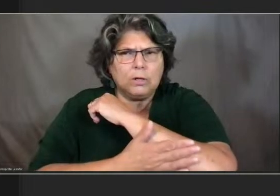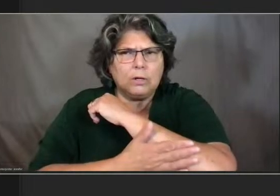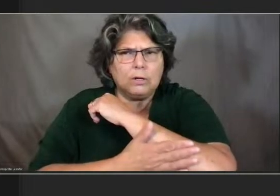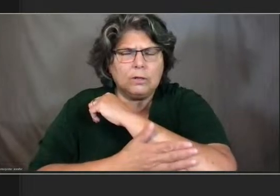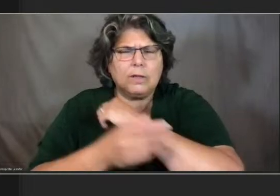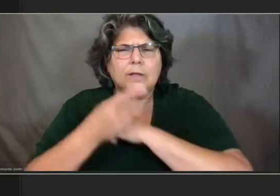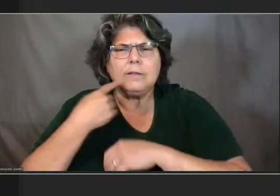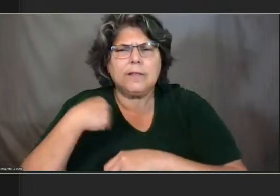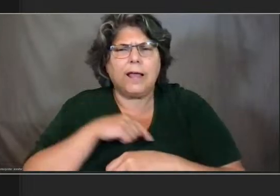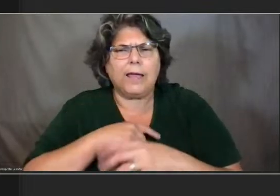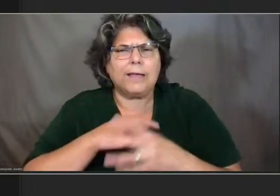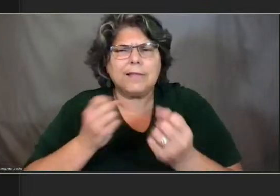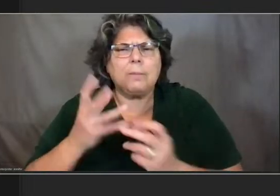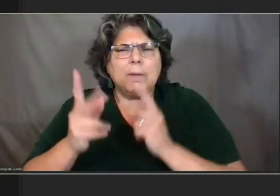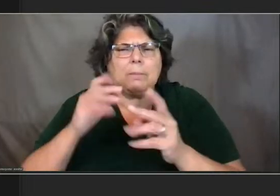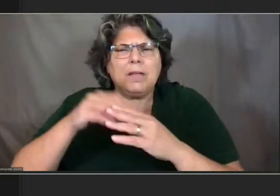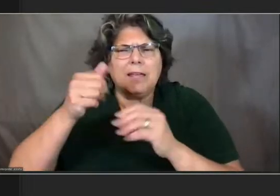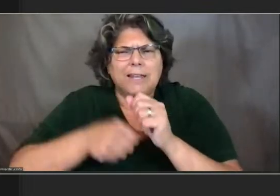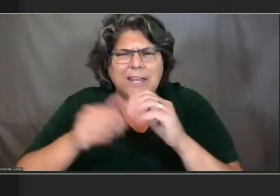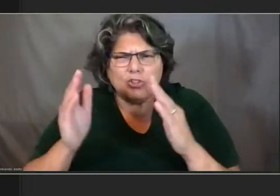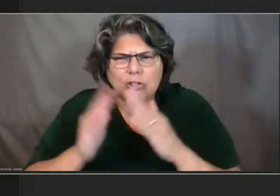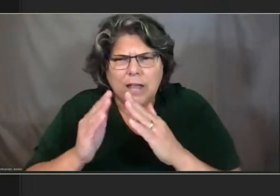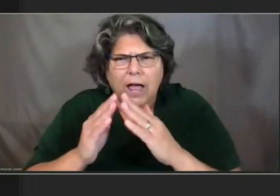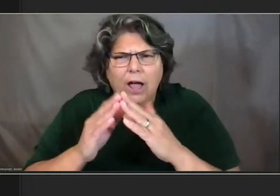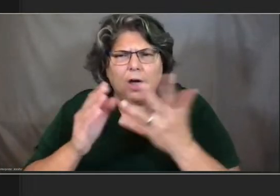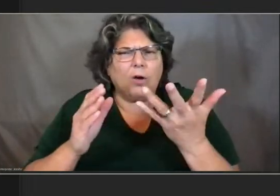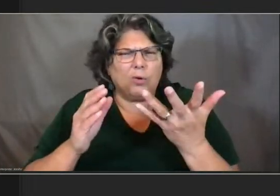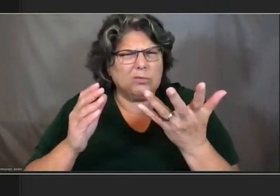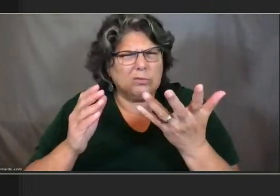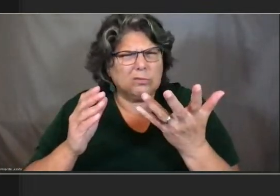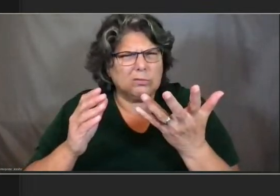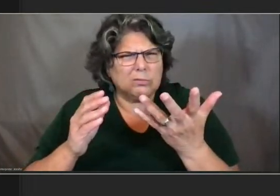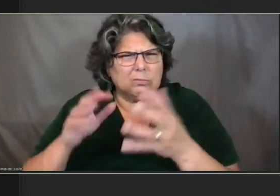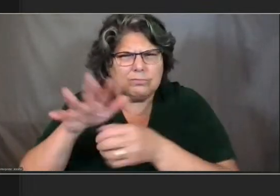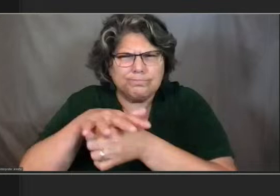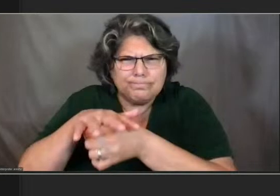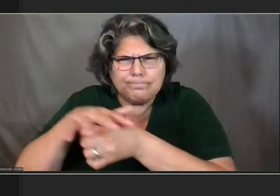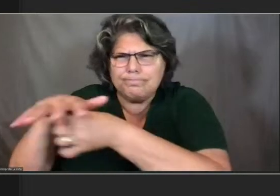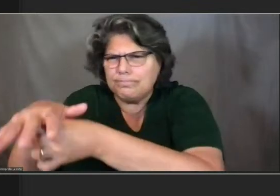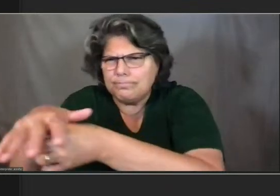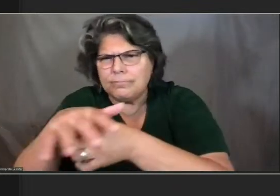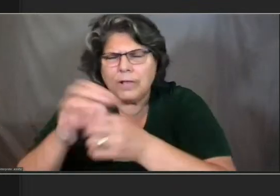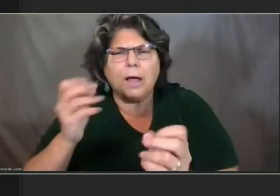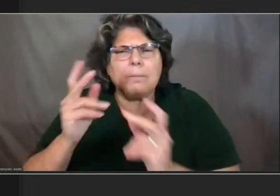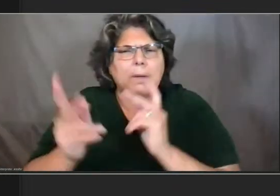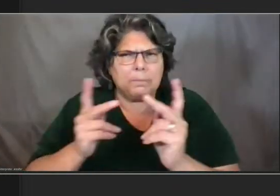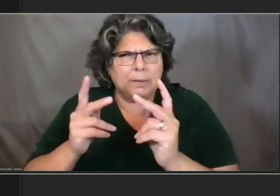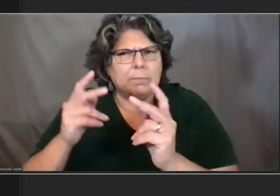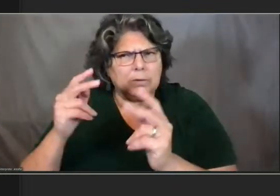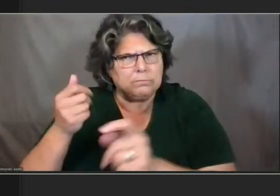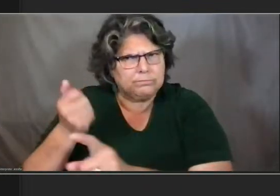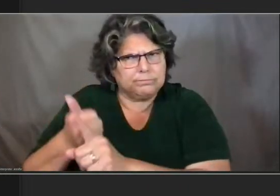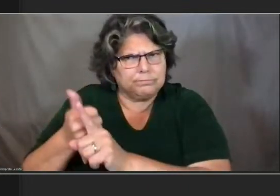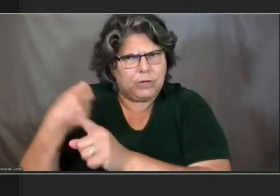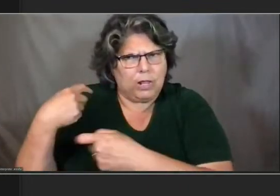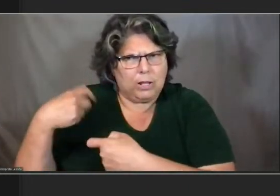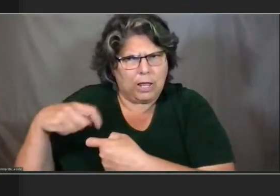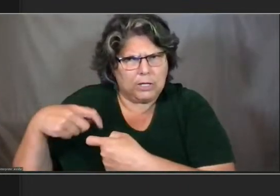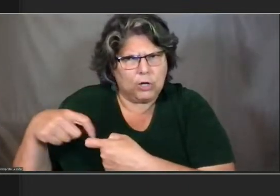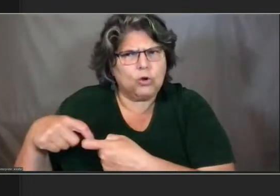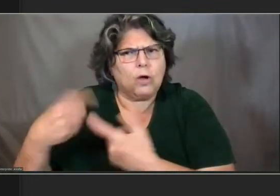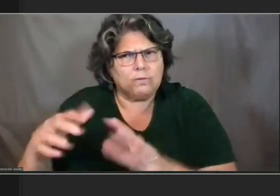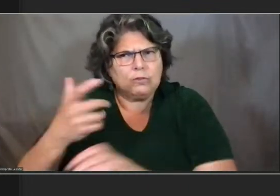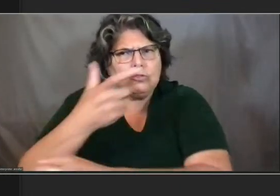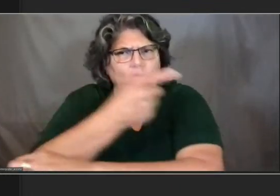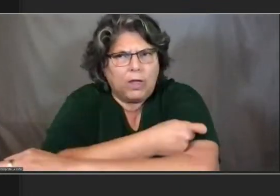by towns or areas, geographic areas, of how many Latinos have gotten the vaccine and how